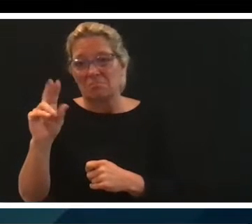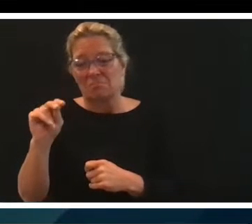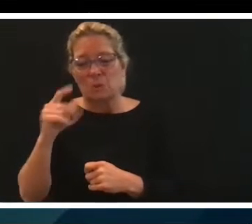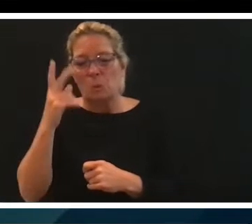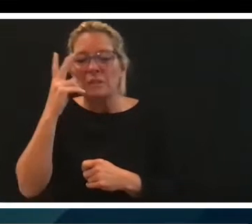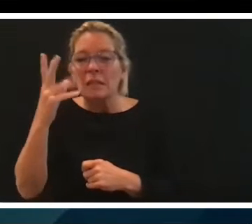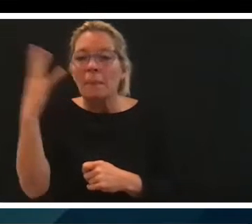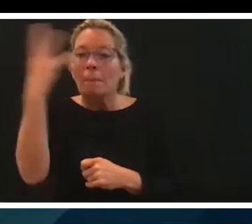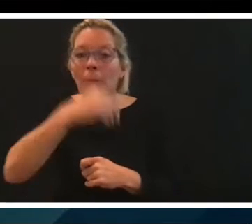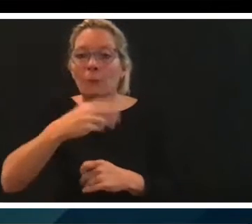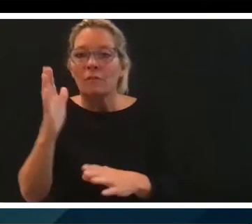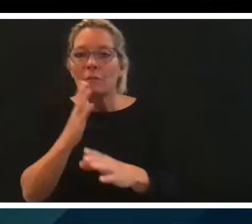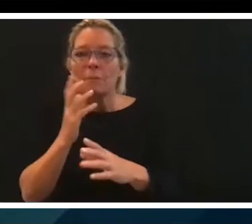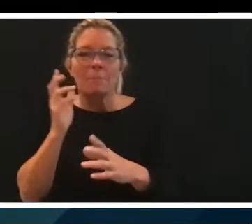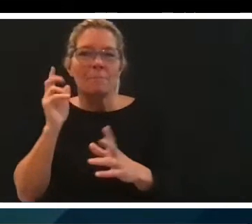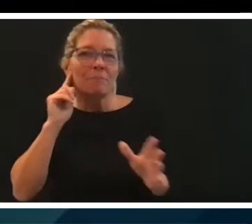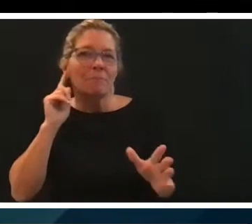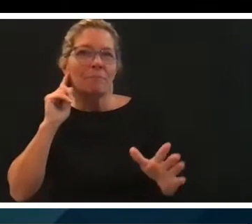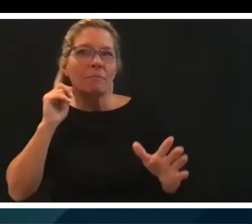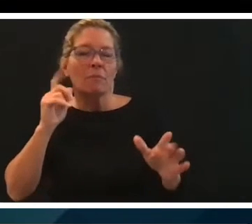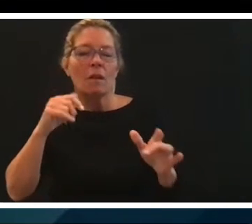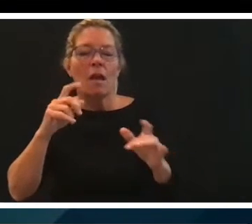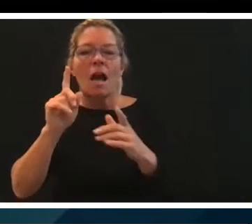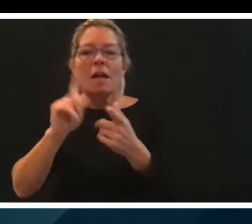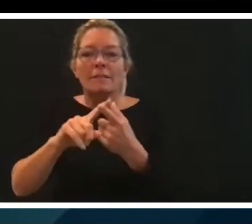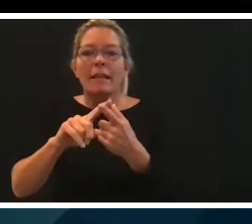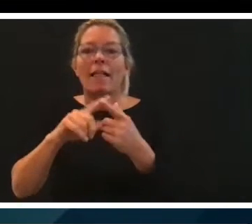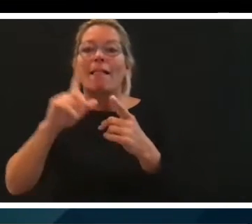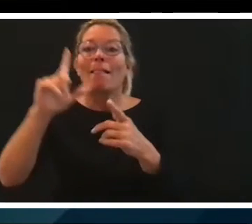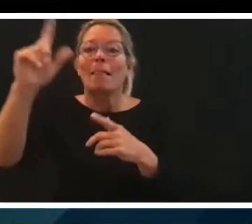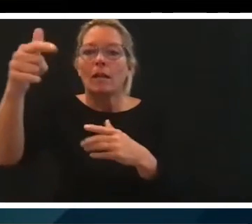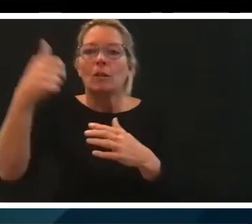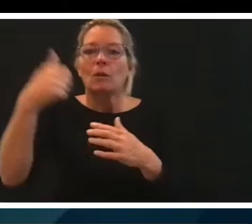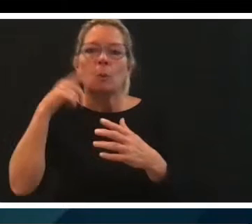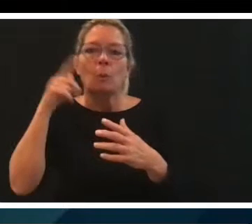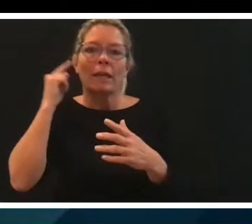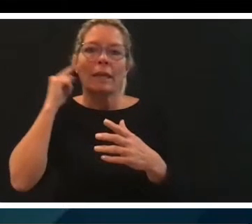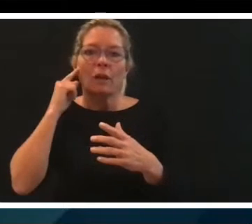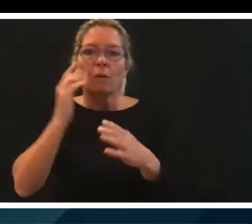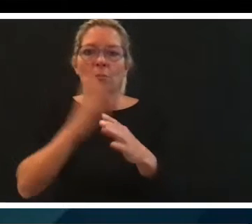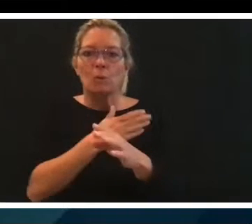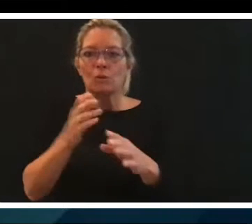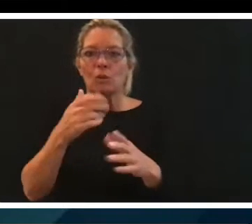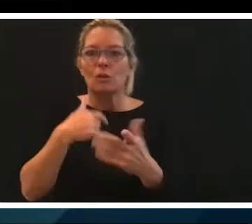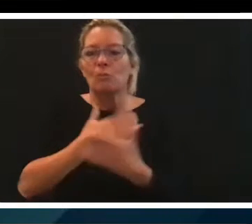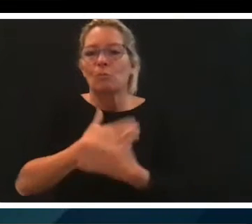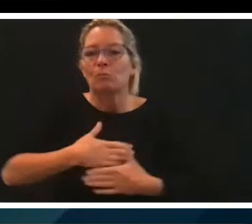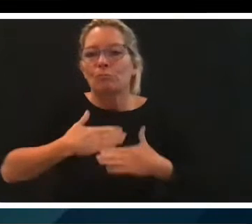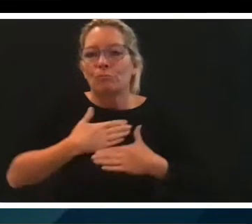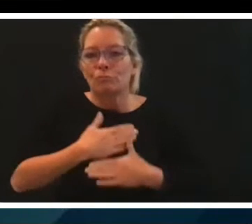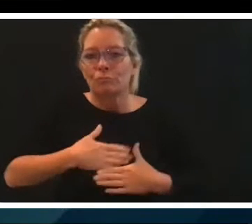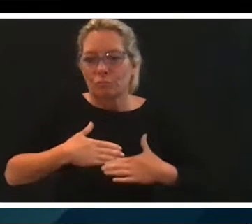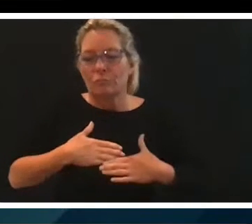until you really start hearing stuff that you want to play. For me, that's just how it works. And maybe